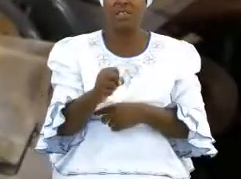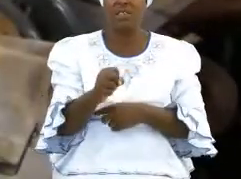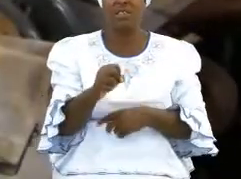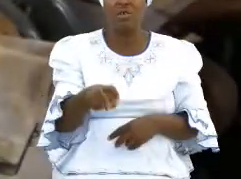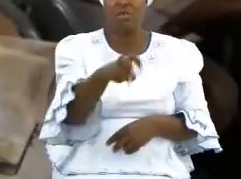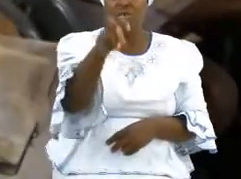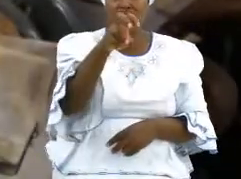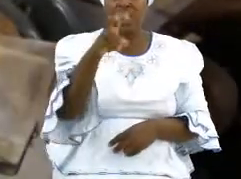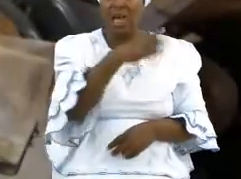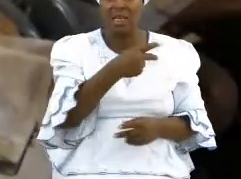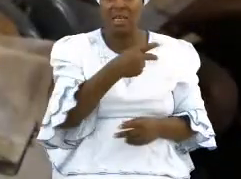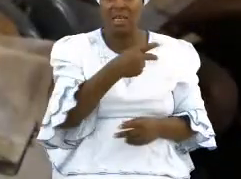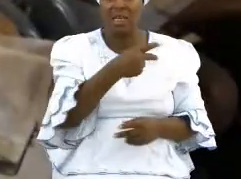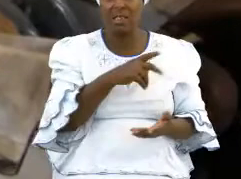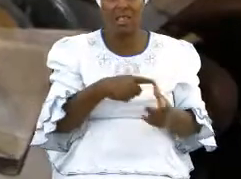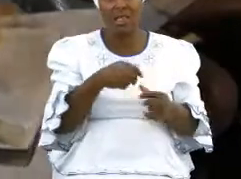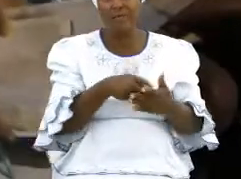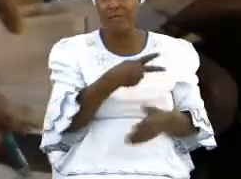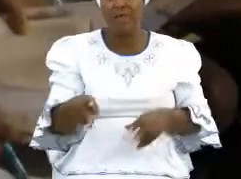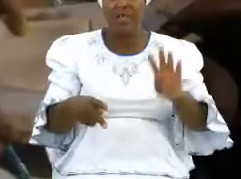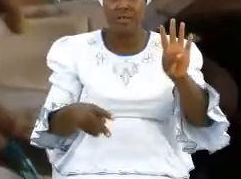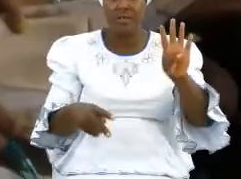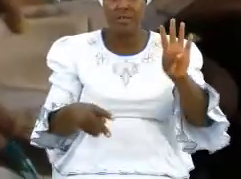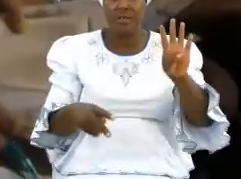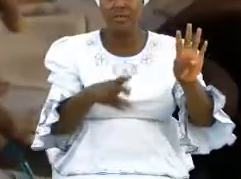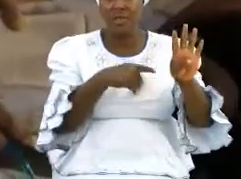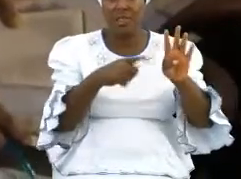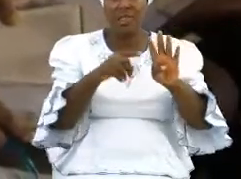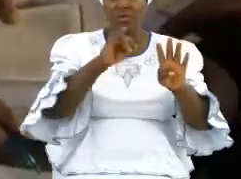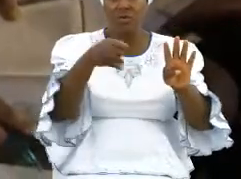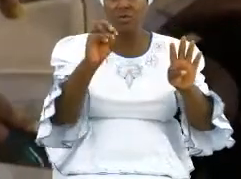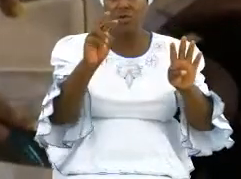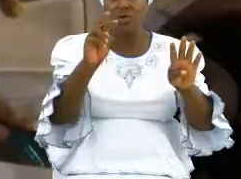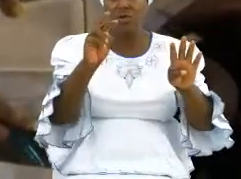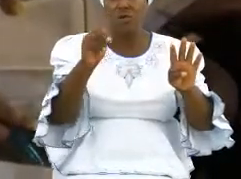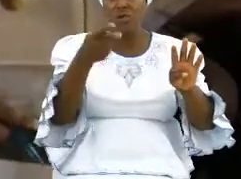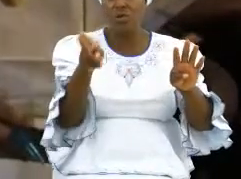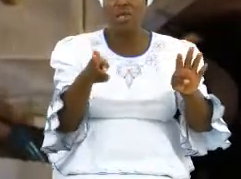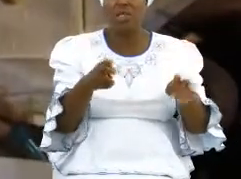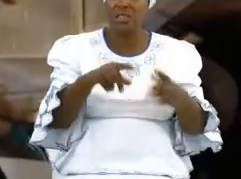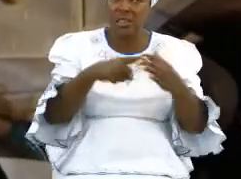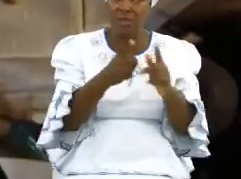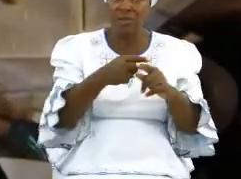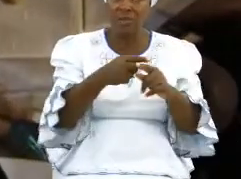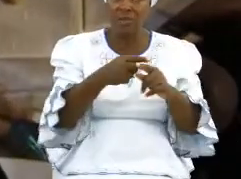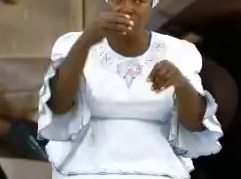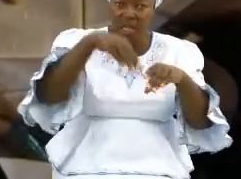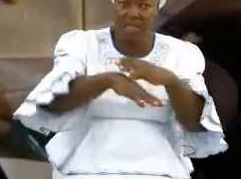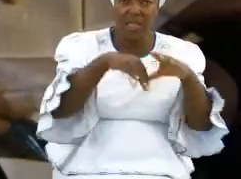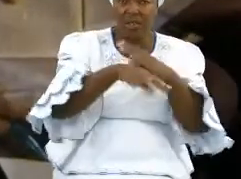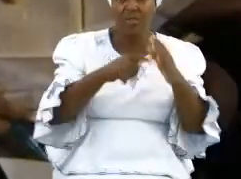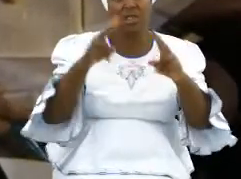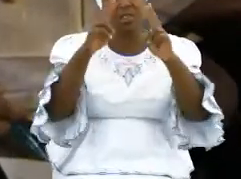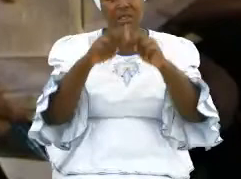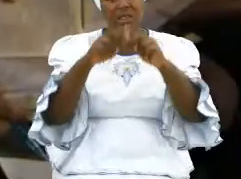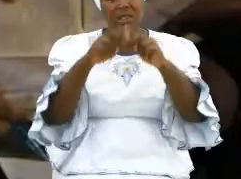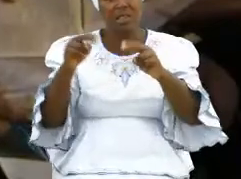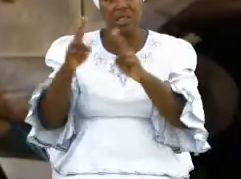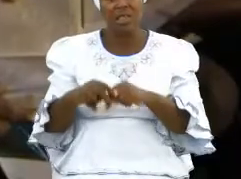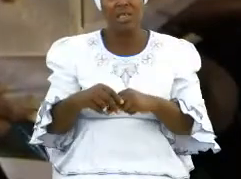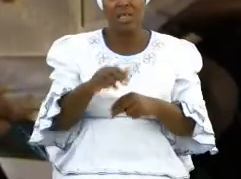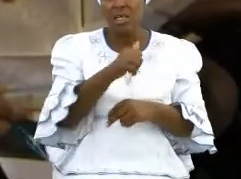verse 4, it says, and Jonah began to enter into the city a day's